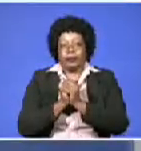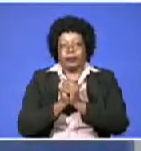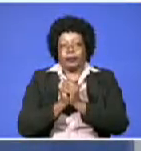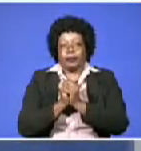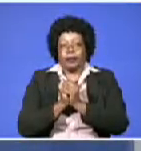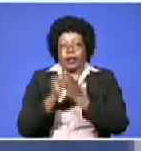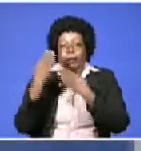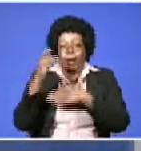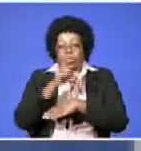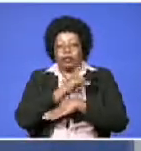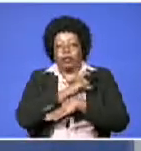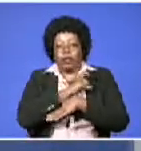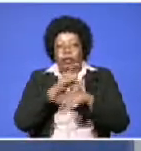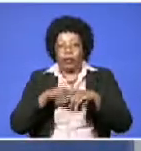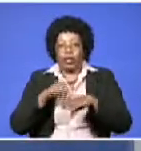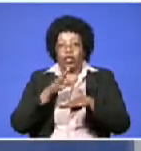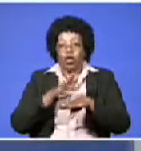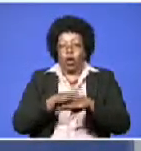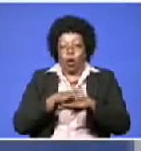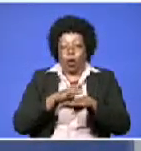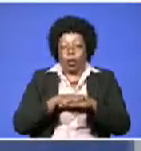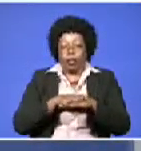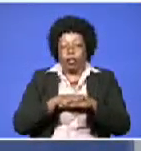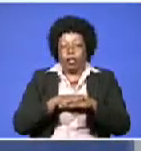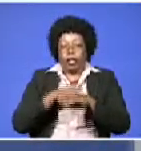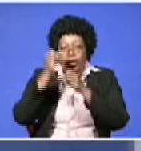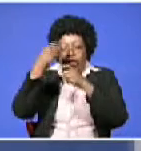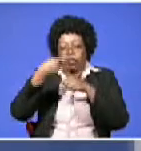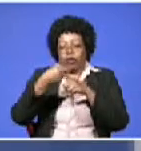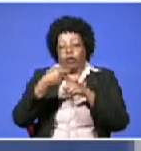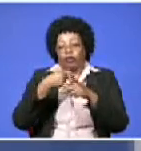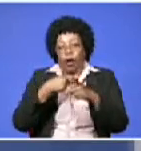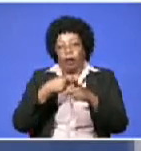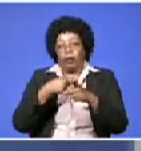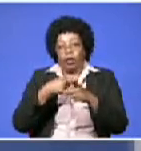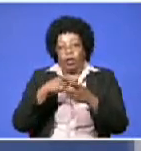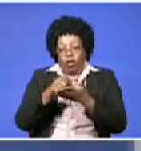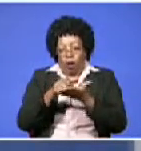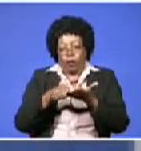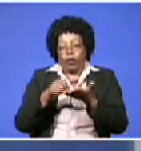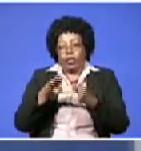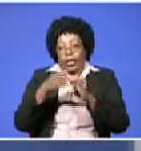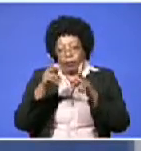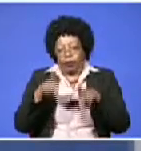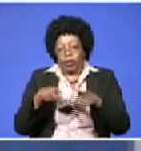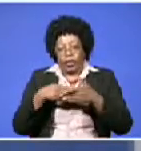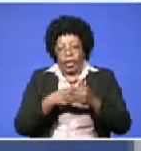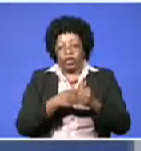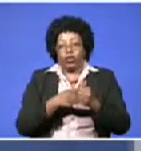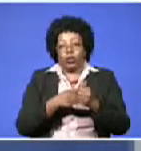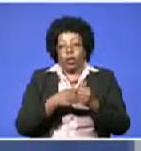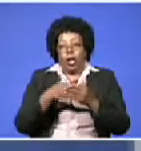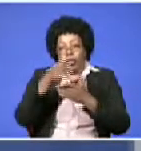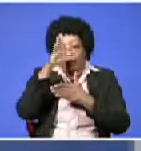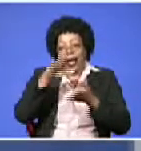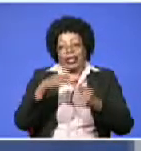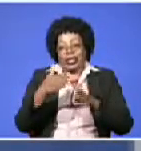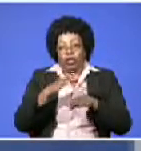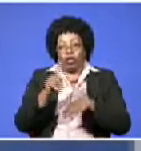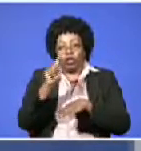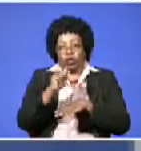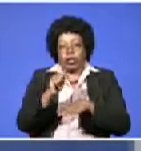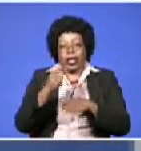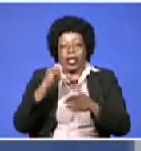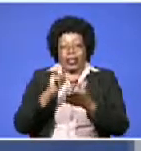Well, Grand Bahama police relying on an autopsy to figure out what led to a man's death Tuesday evening. So far, they can only say that the